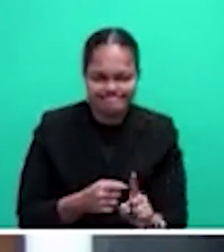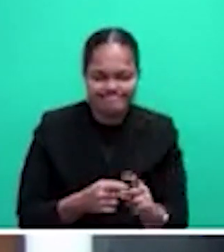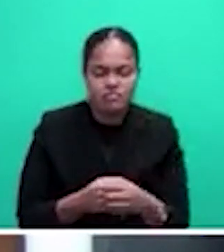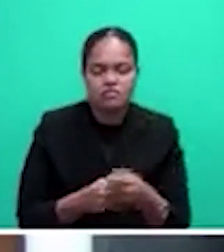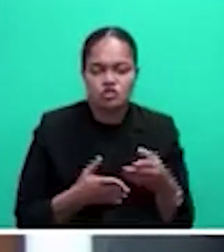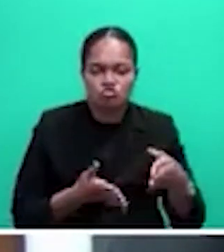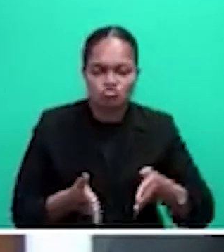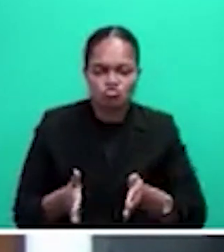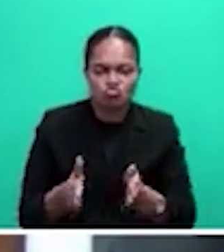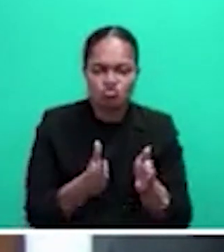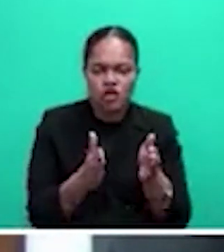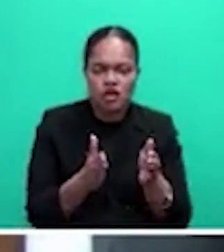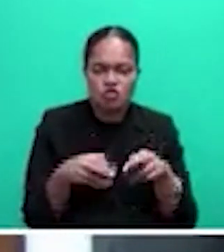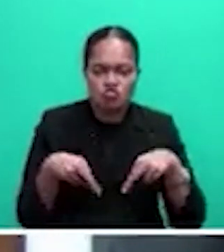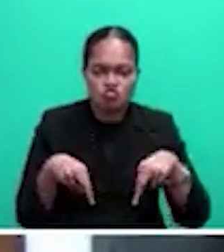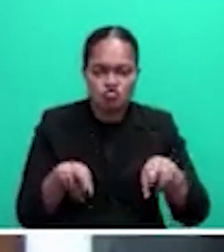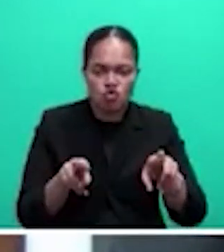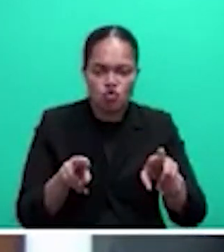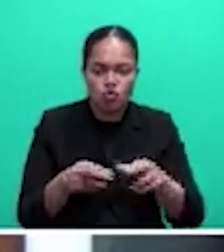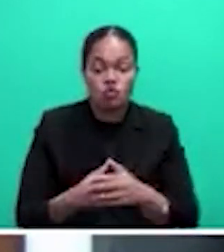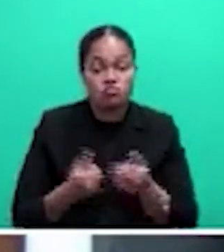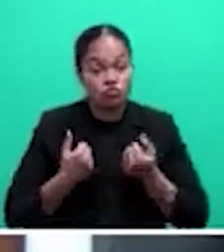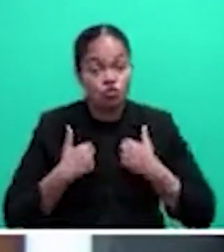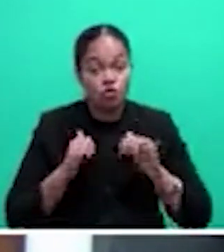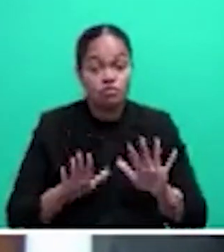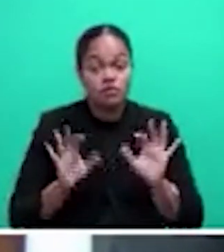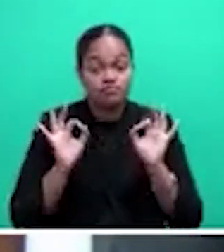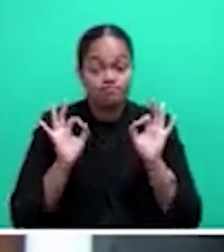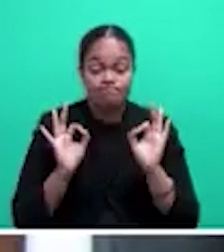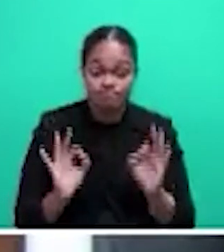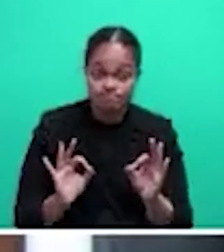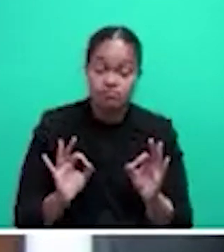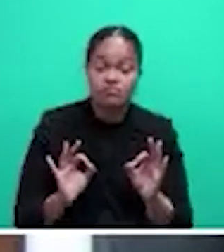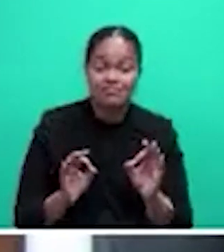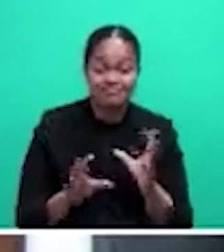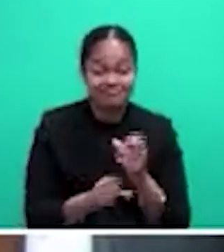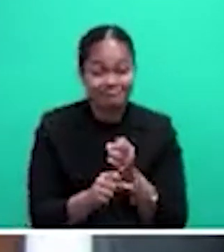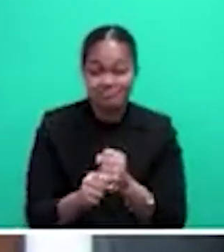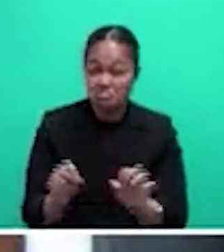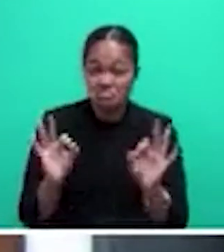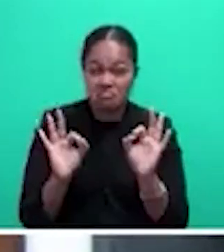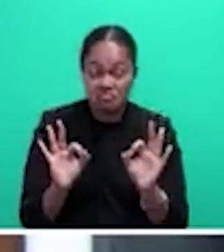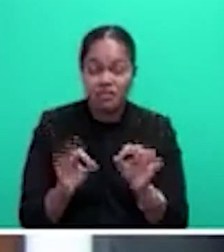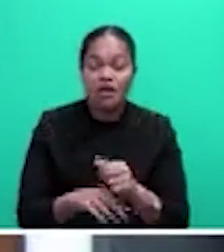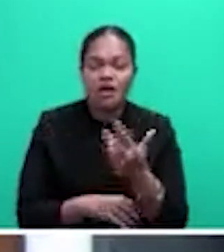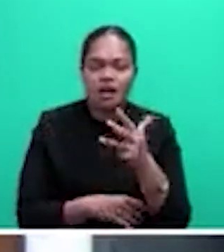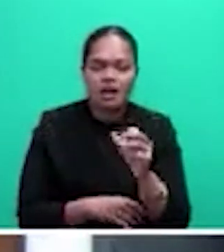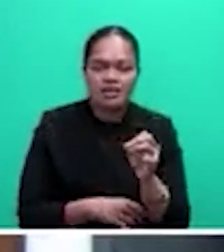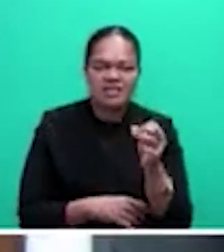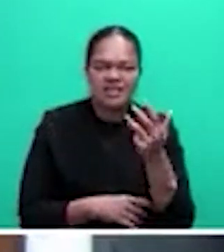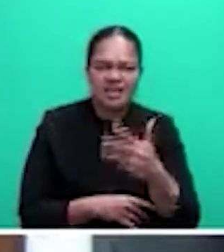drainage, and road. Upon completion of the upgrades, settlers are issued with a 99-year